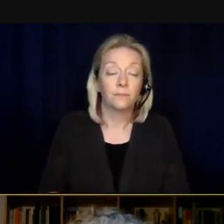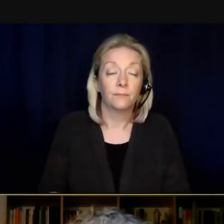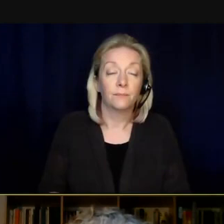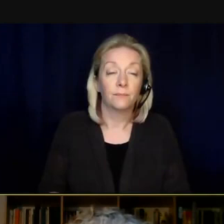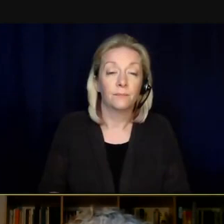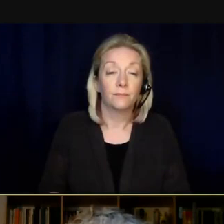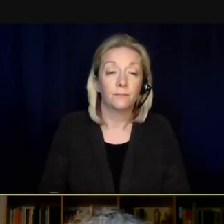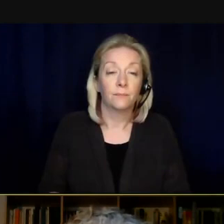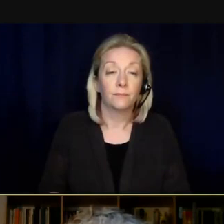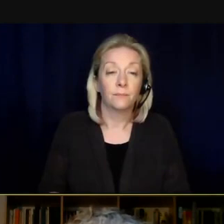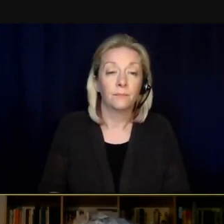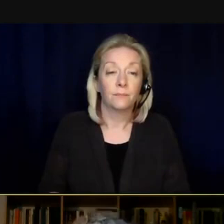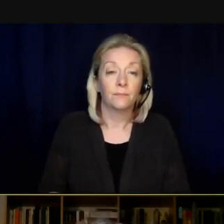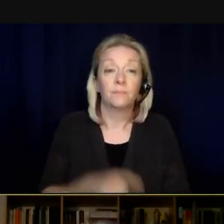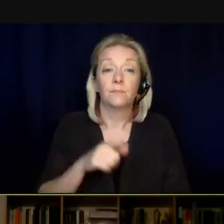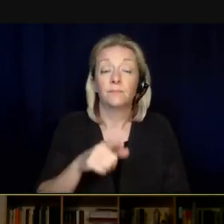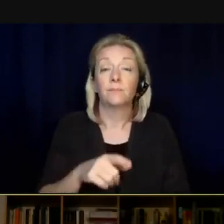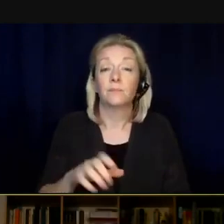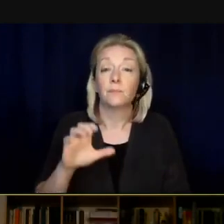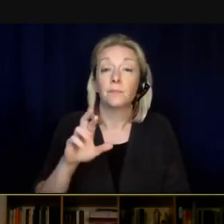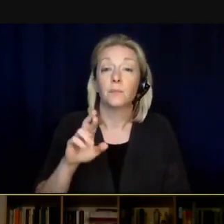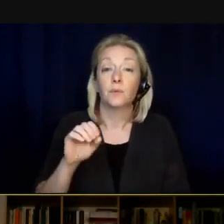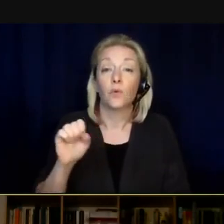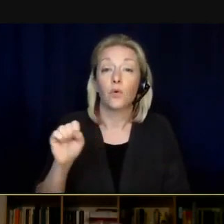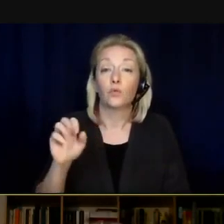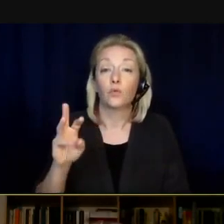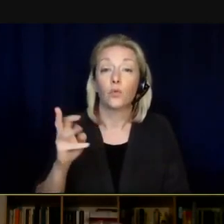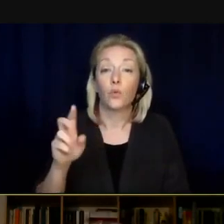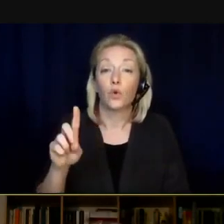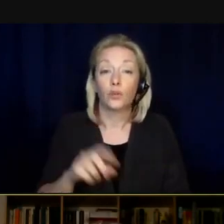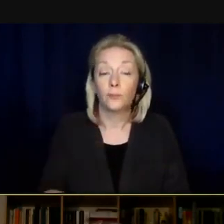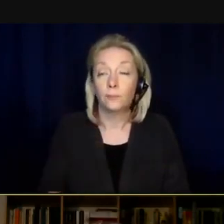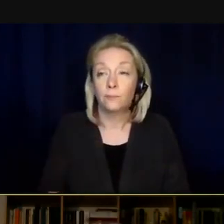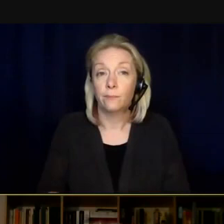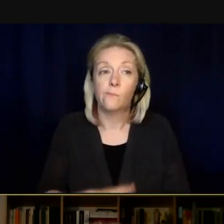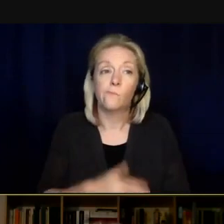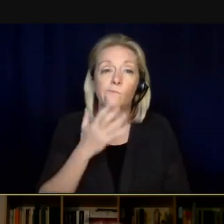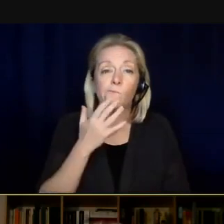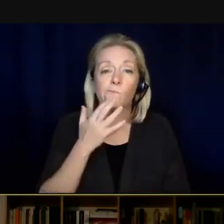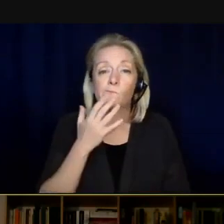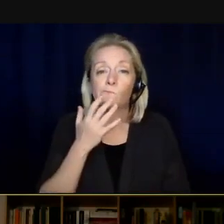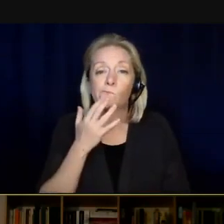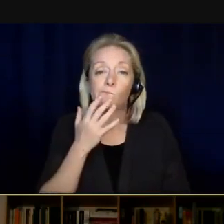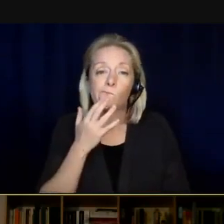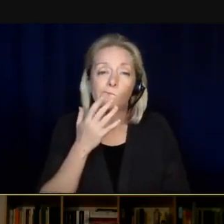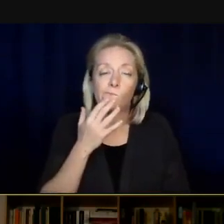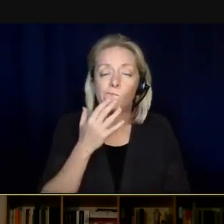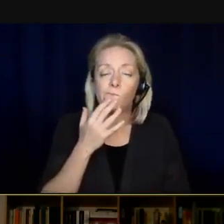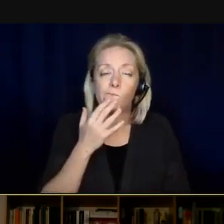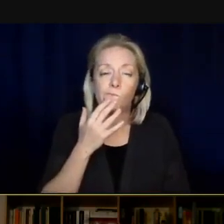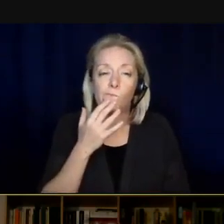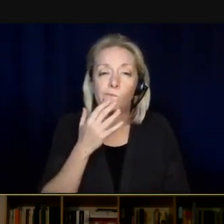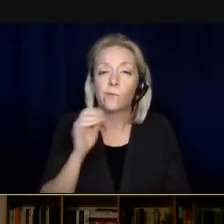Here, we're going to do a crossword puzzle. So maybe this time we'll do